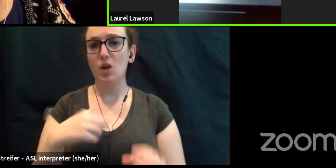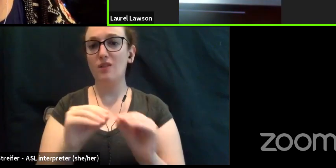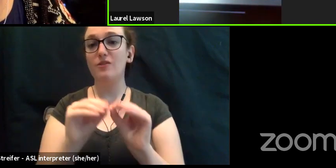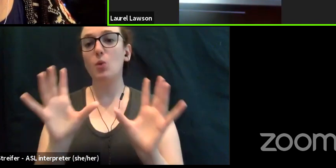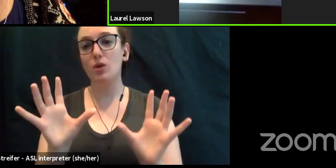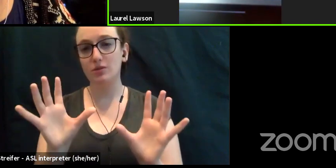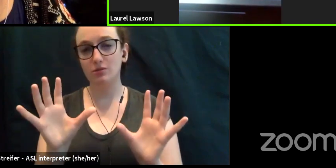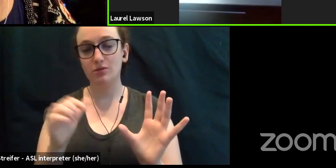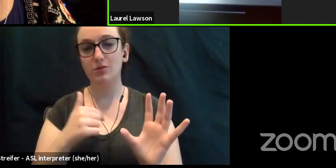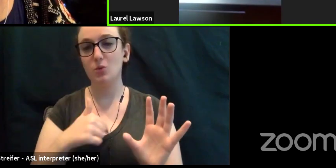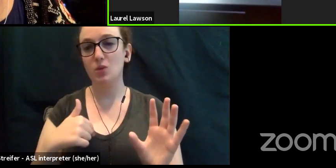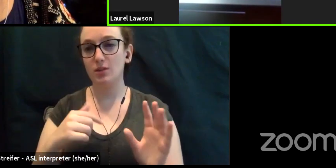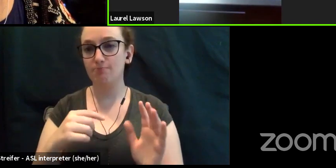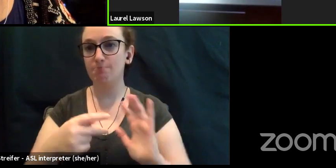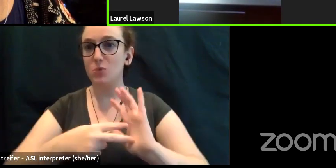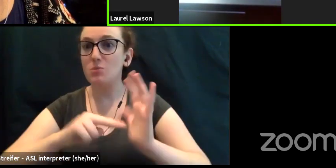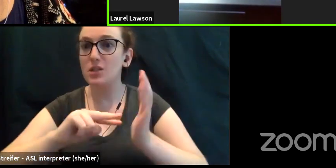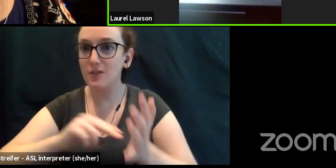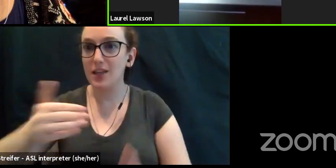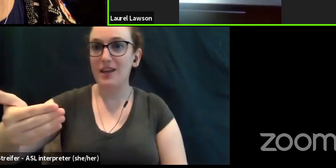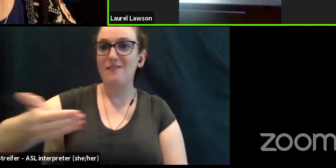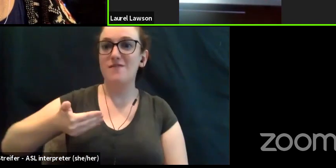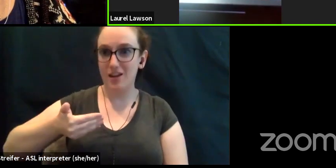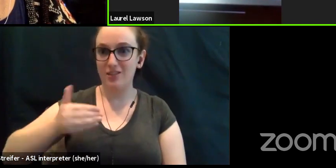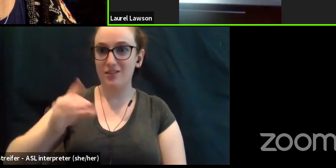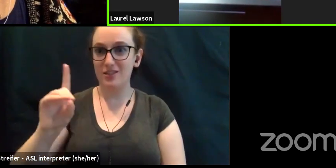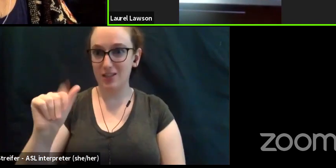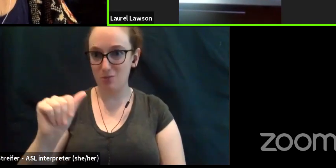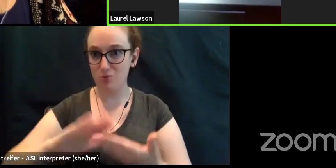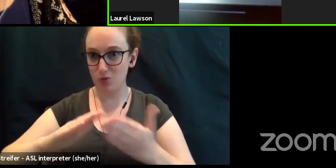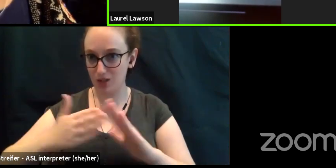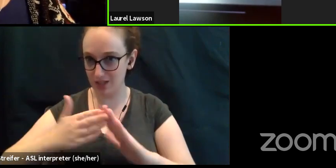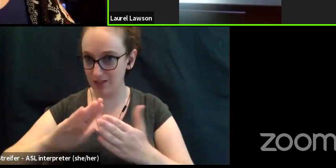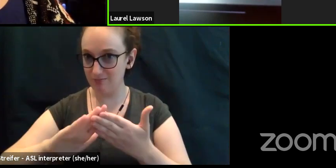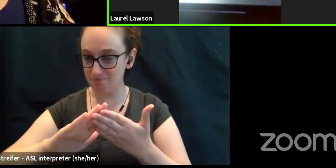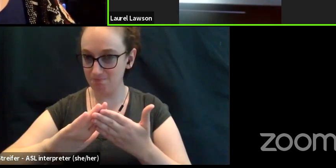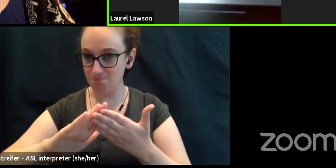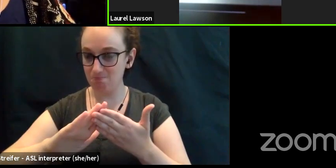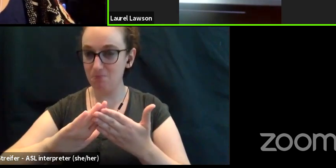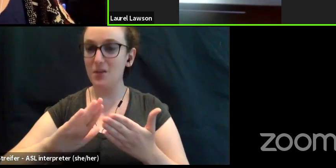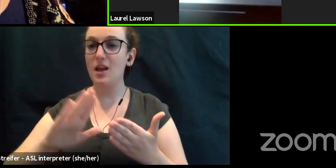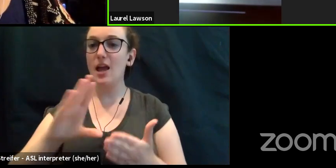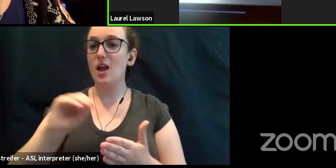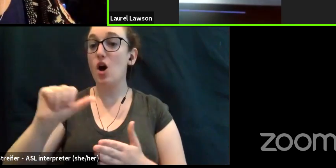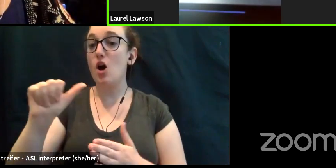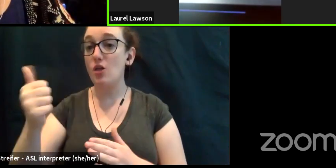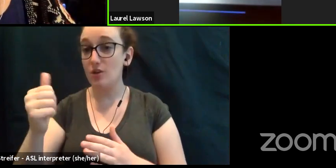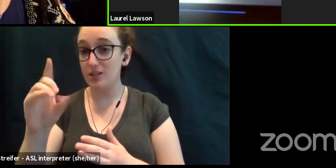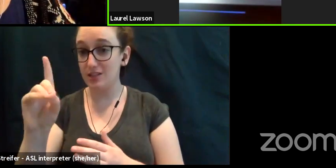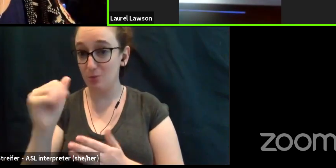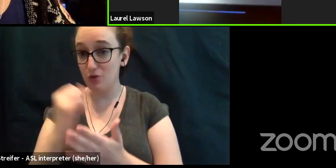explicitly invite our disabled community and other disabled artists into our process